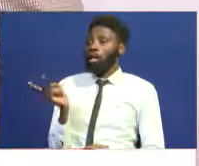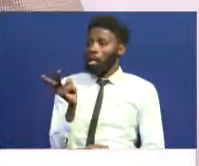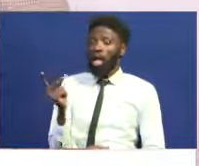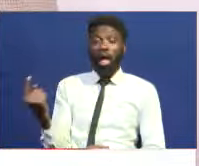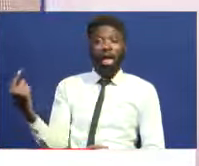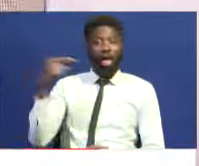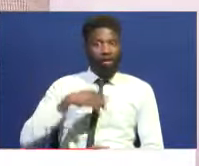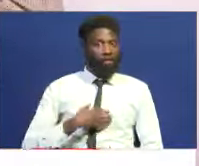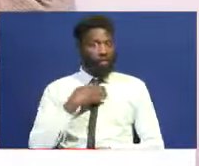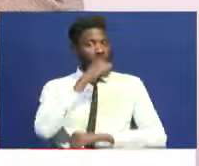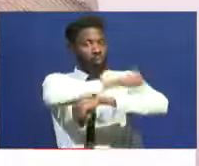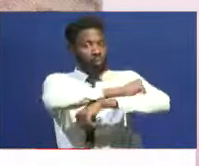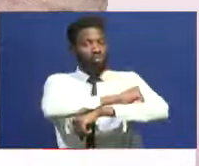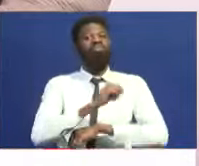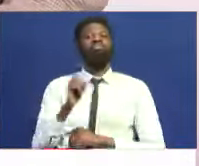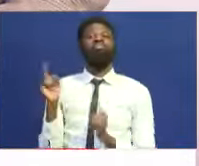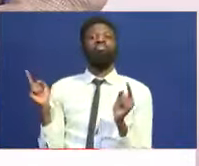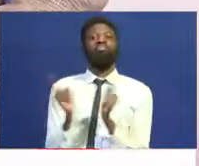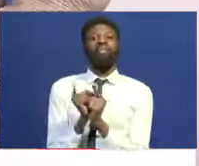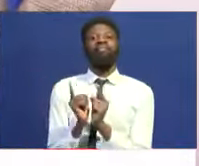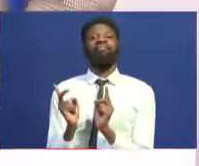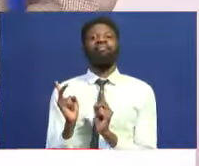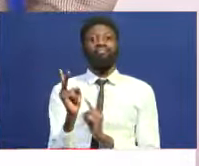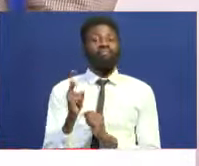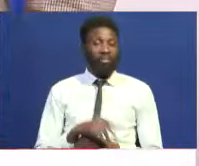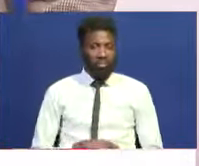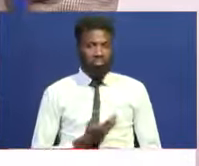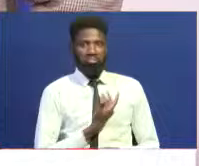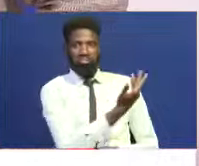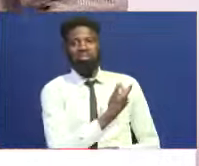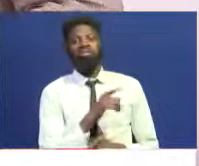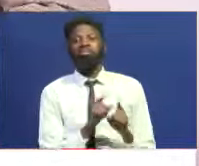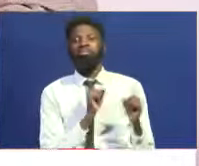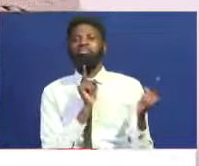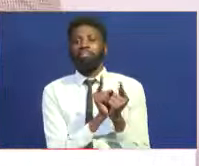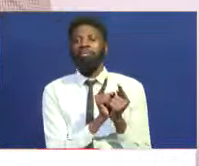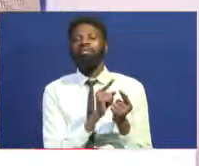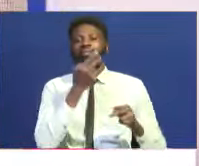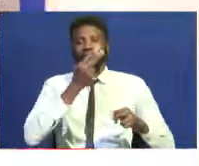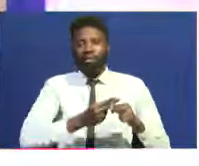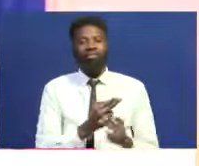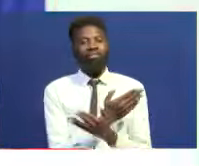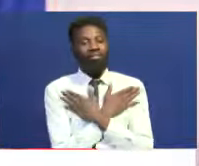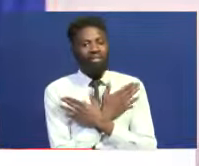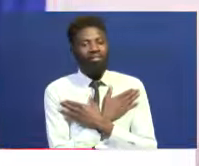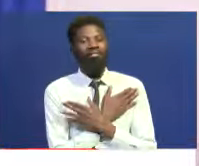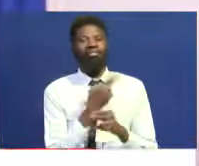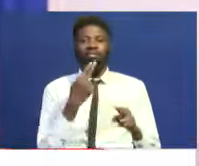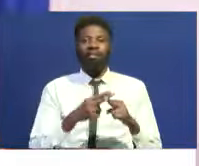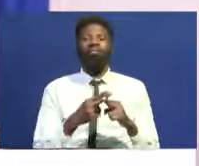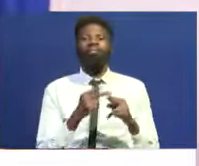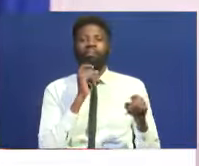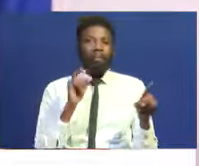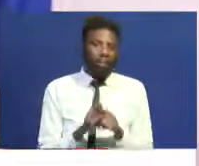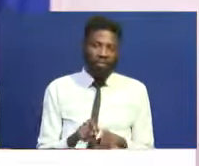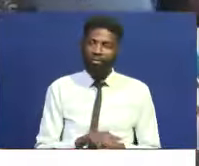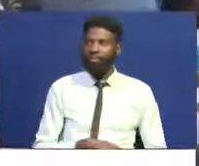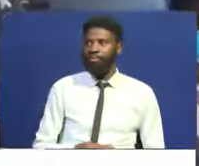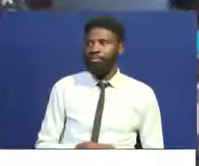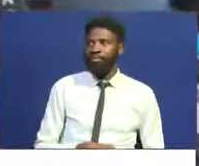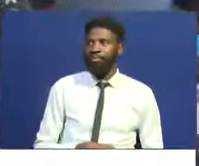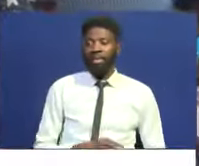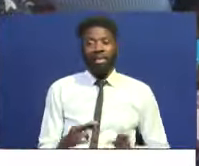Tukajuana, tukakuwa marafiki na tukakuwa mandugu. Kwa niaba ya darasa yetu,